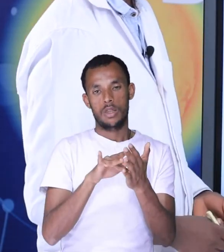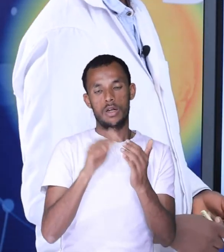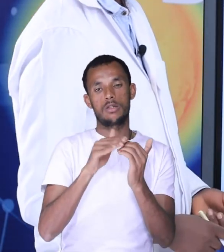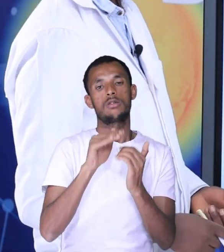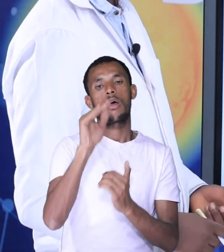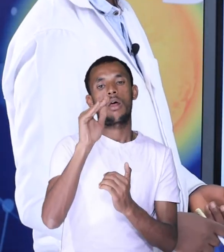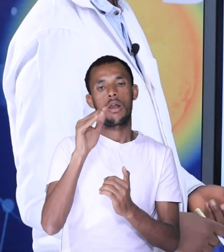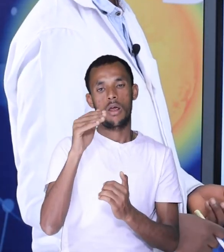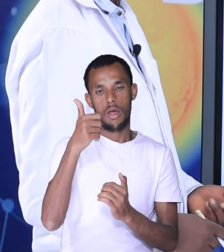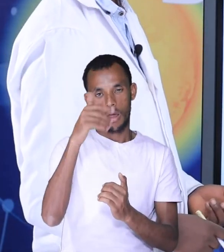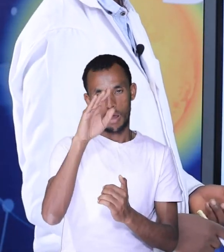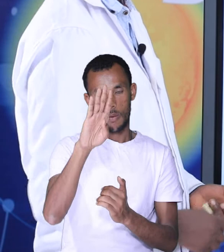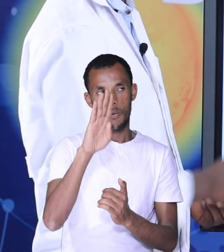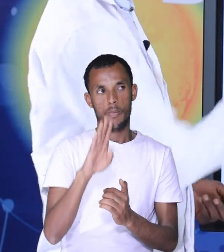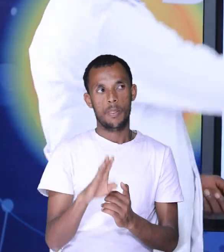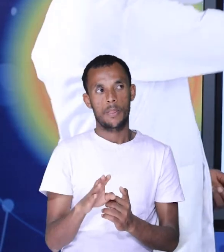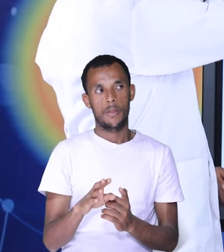than chord AB.